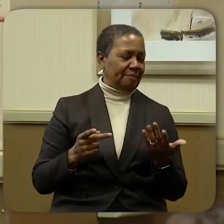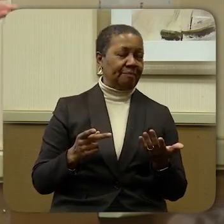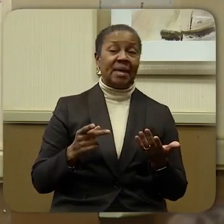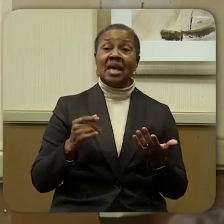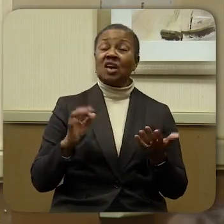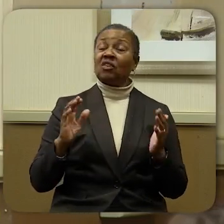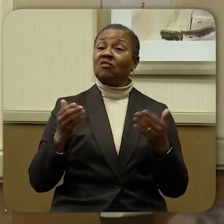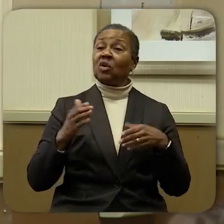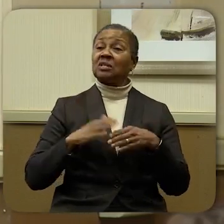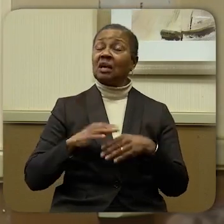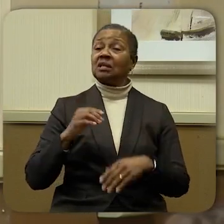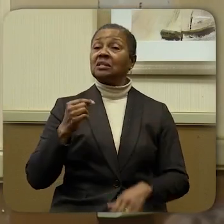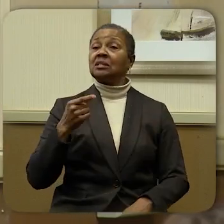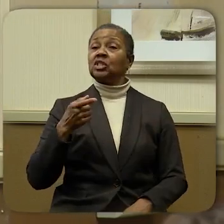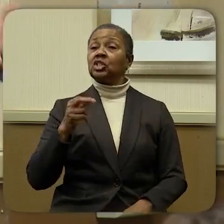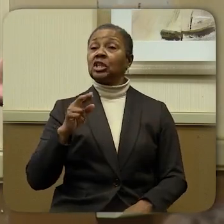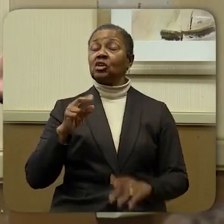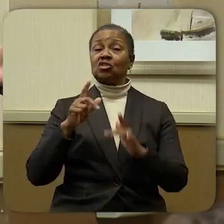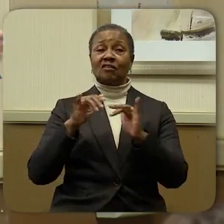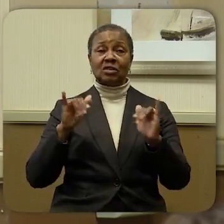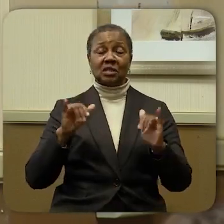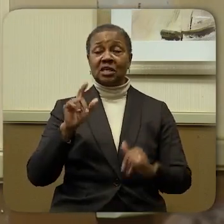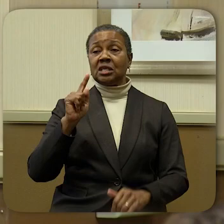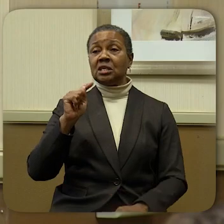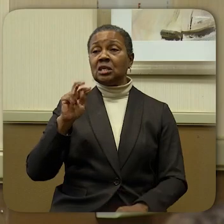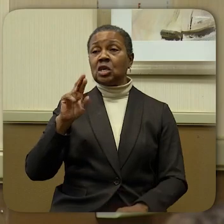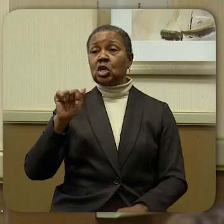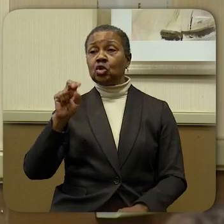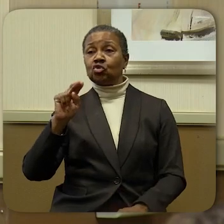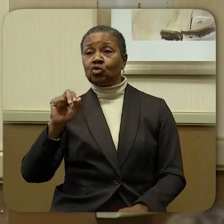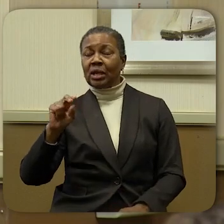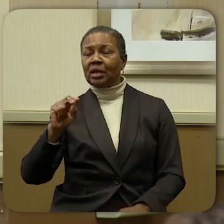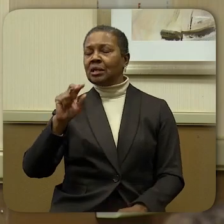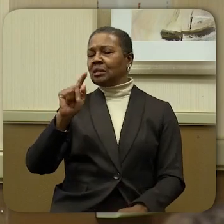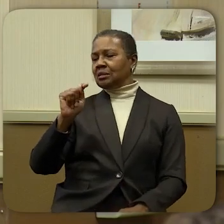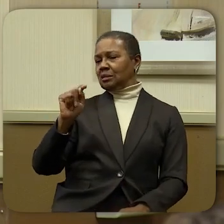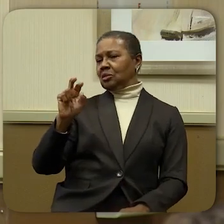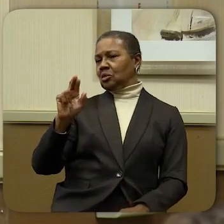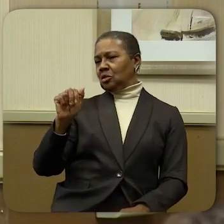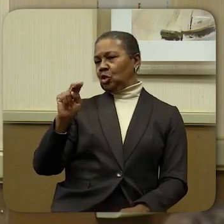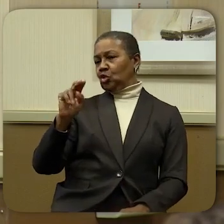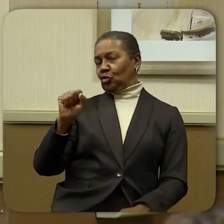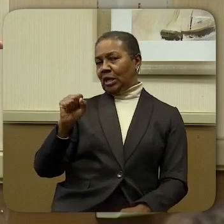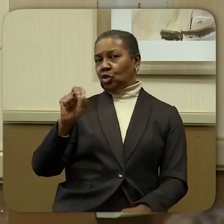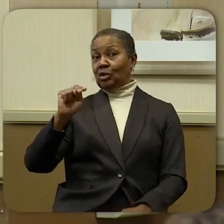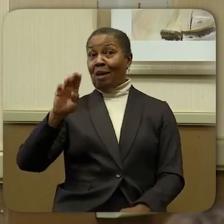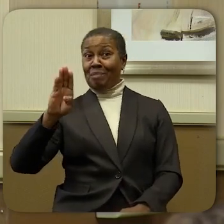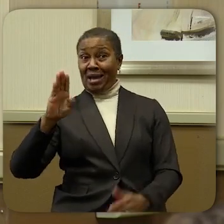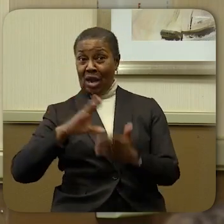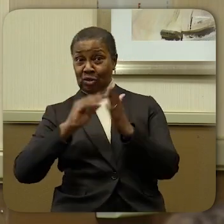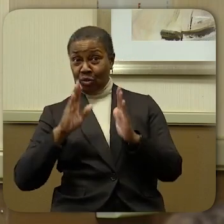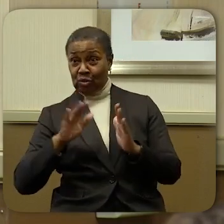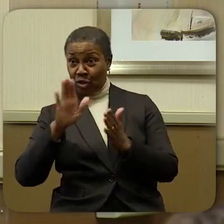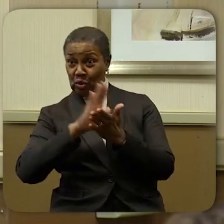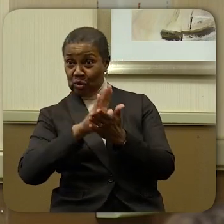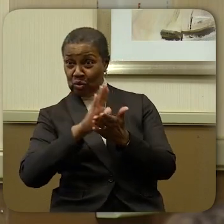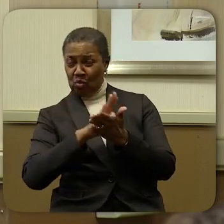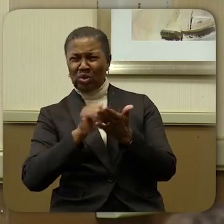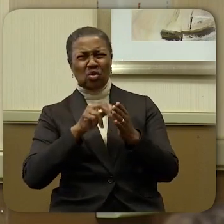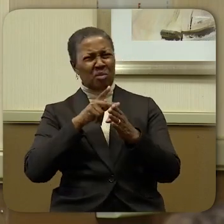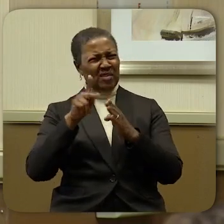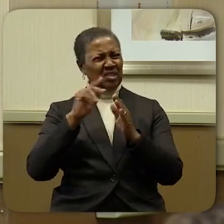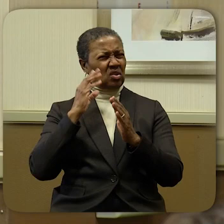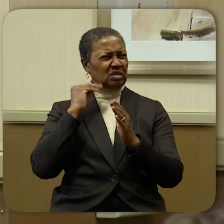if we focus on like gender diversity, trans or non-binary students in your schools, what has been your professional experience